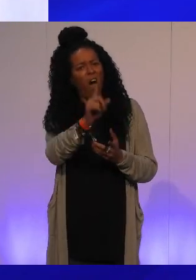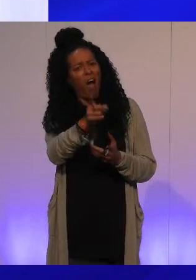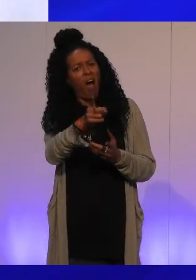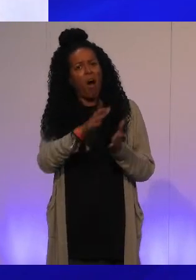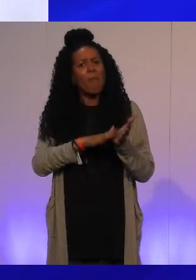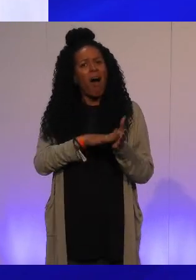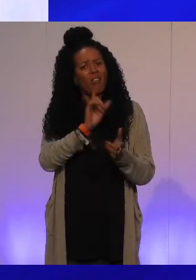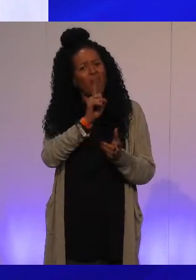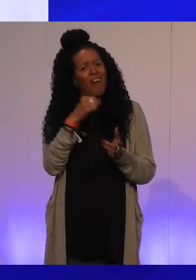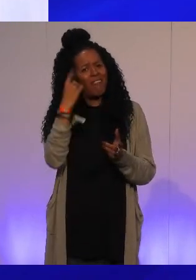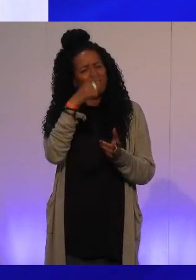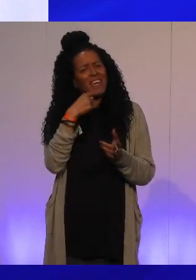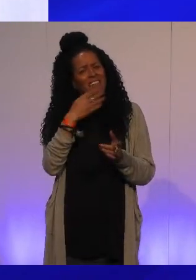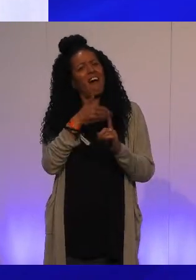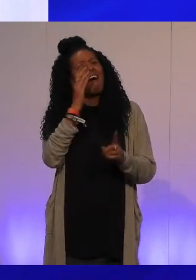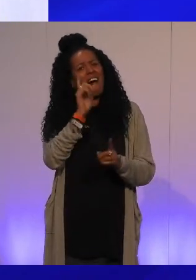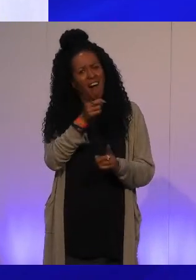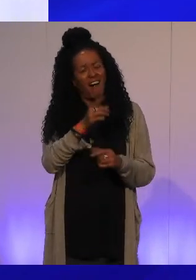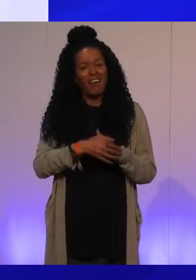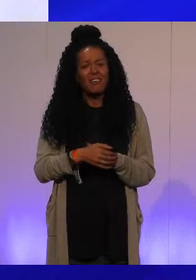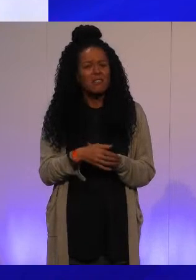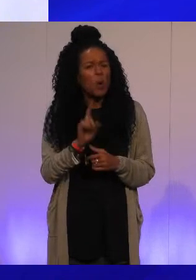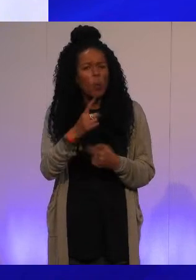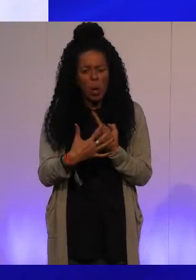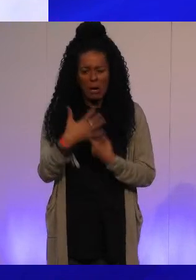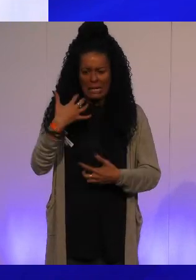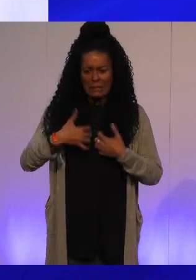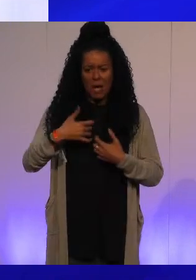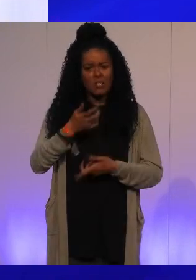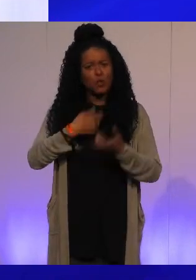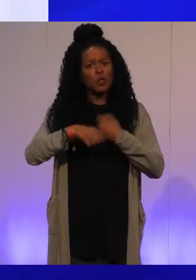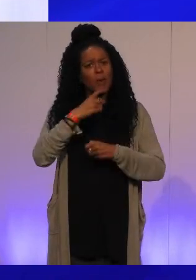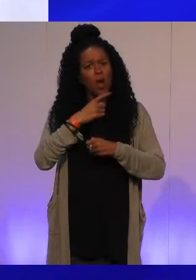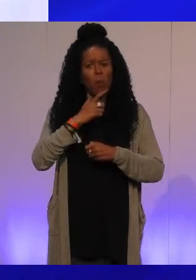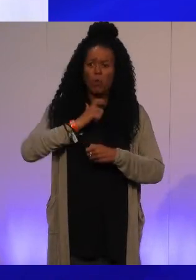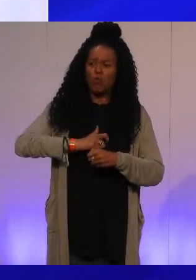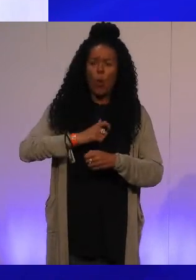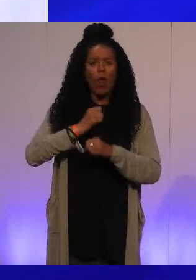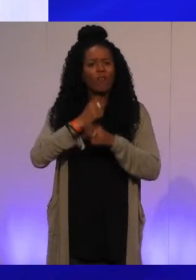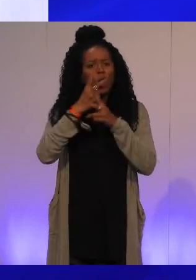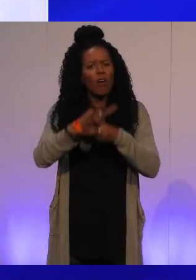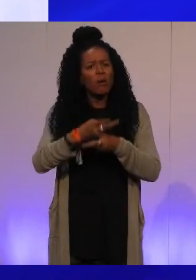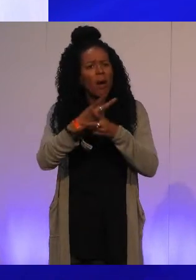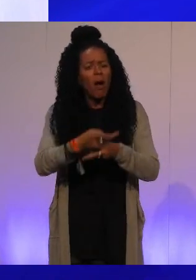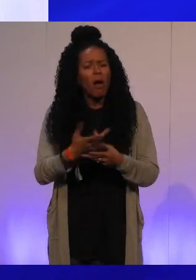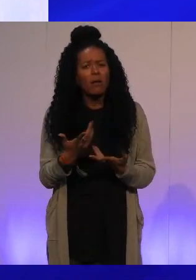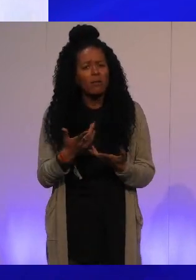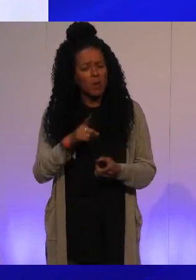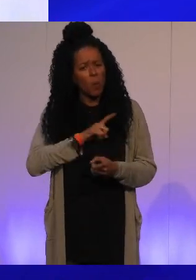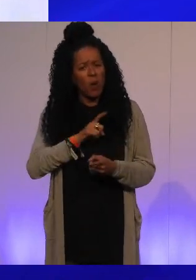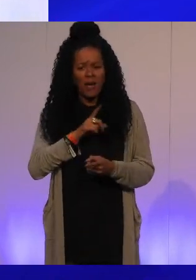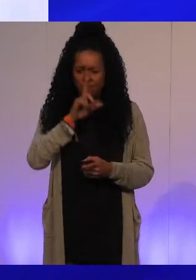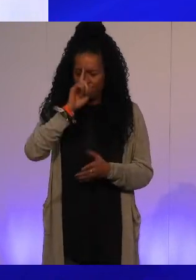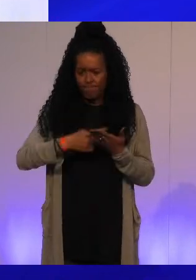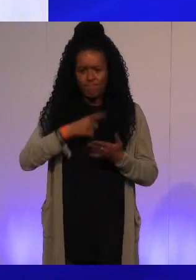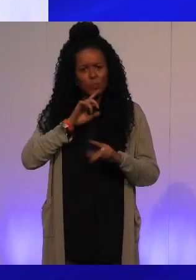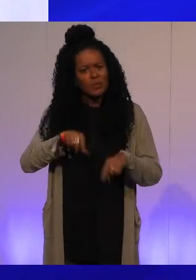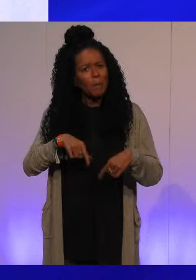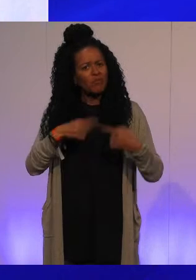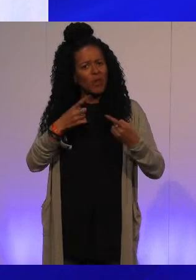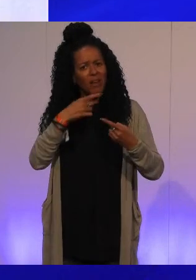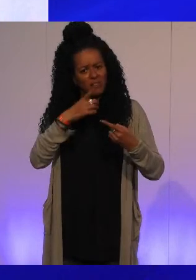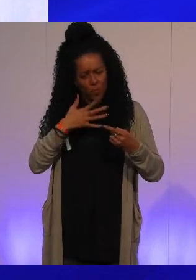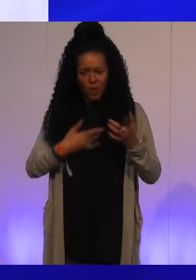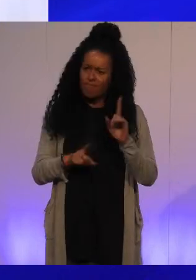together, and what inspired you to take on the role of governor and why you were willing to take the challenge of stepping up into the